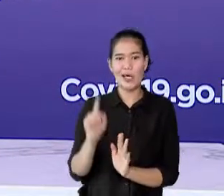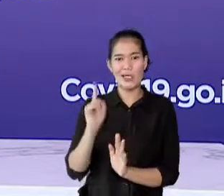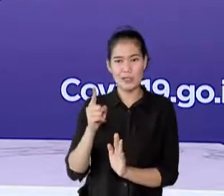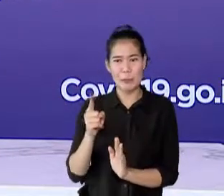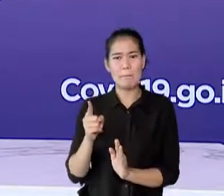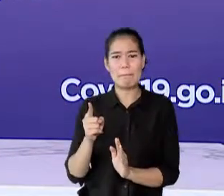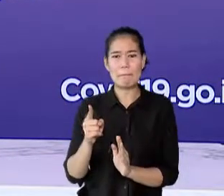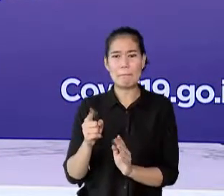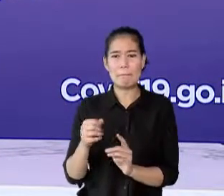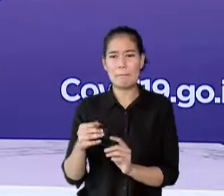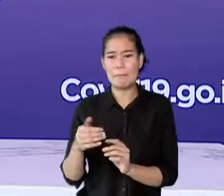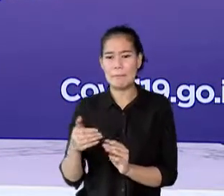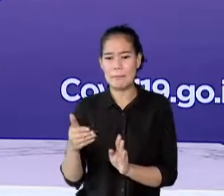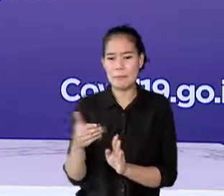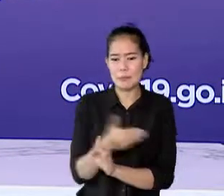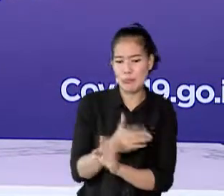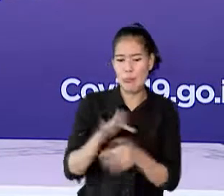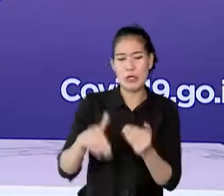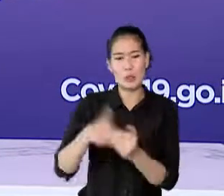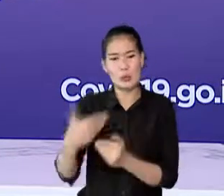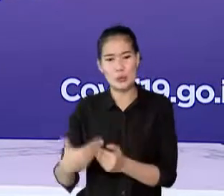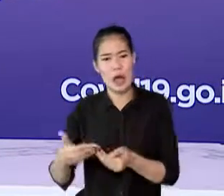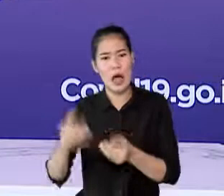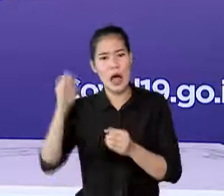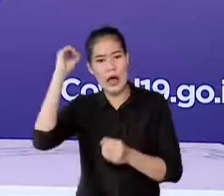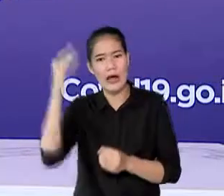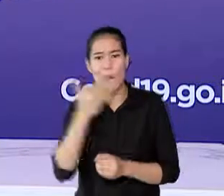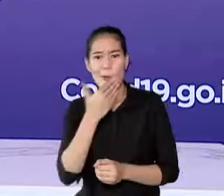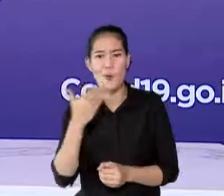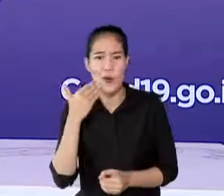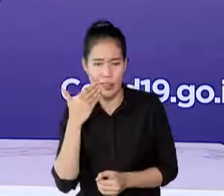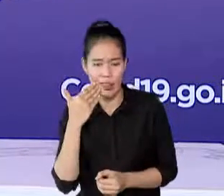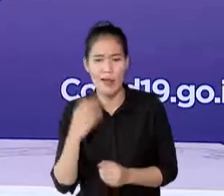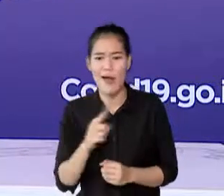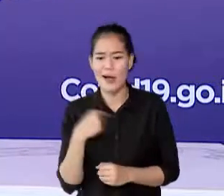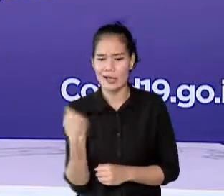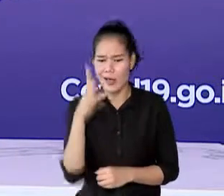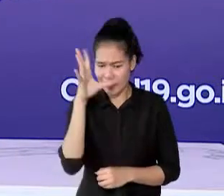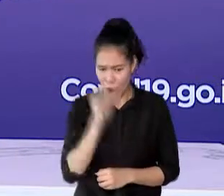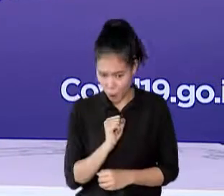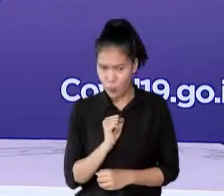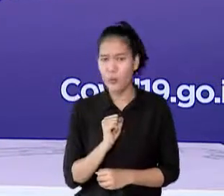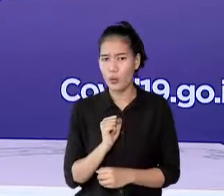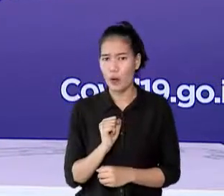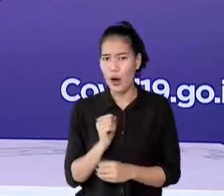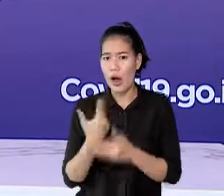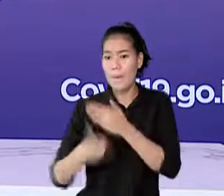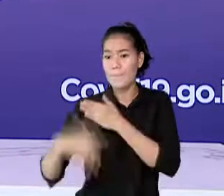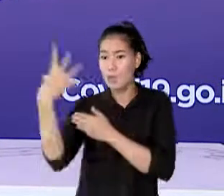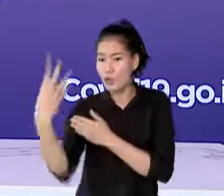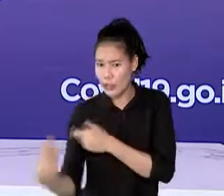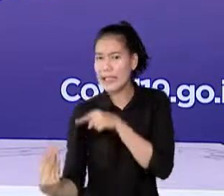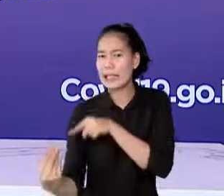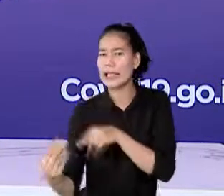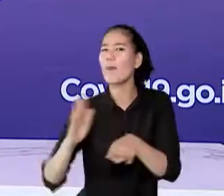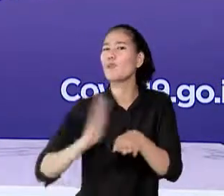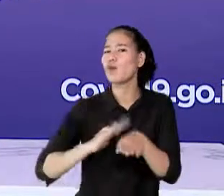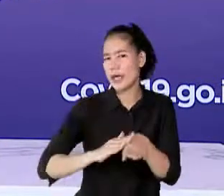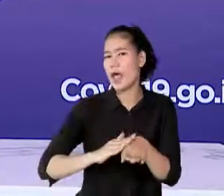or after the Ramadan, and therefore. And we know that mudik usually